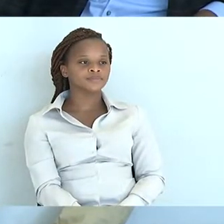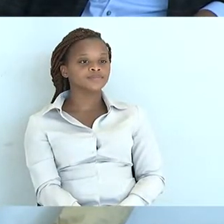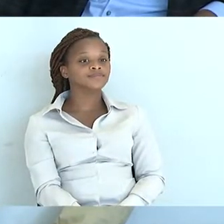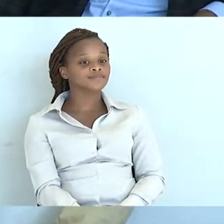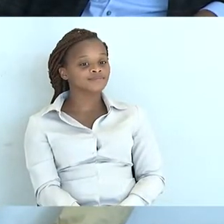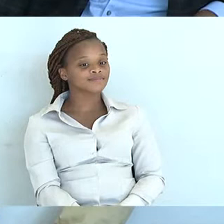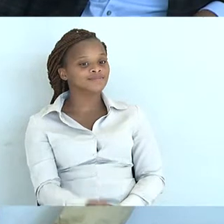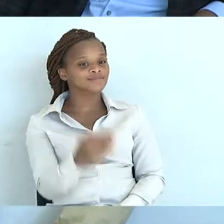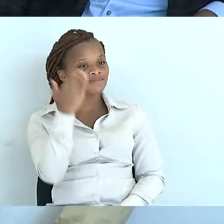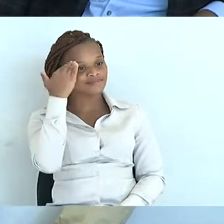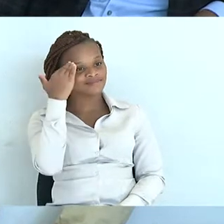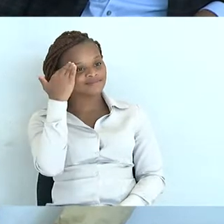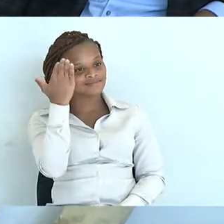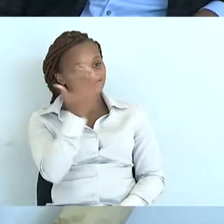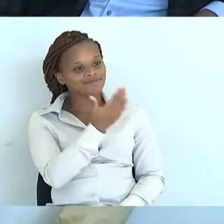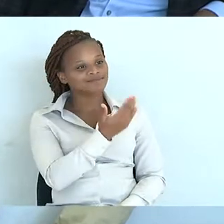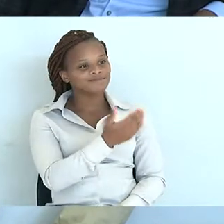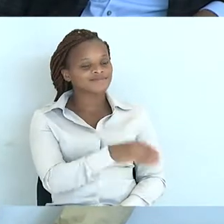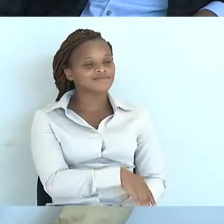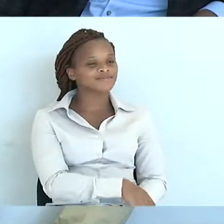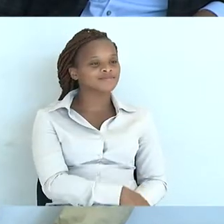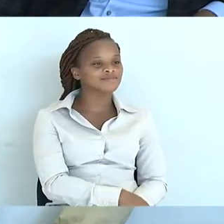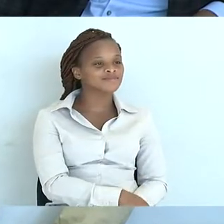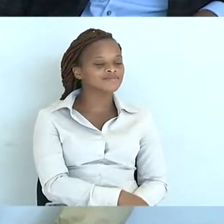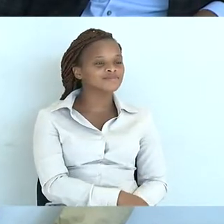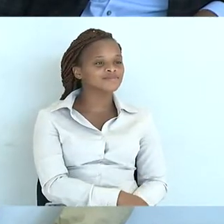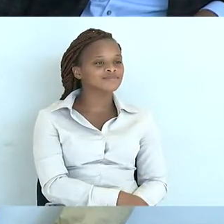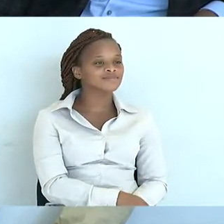Sanibonani ngibingelela bonke ubuholi obuphambi kwethu.